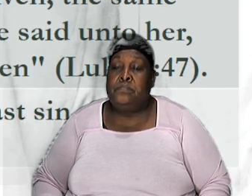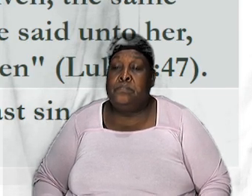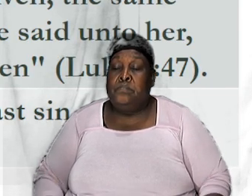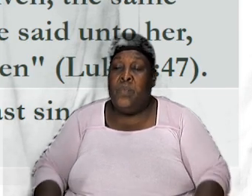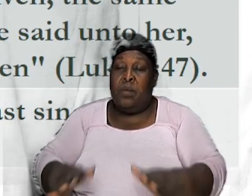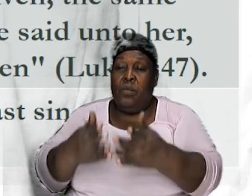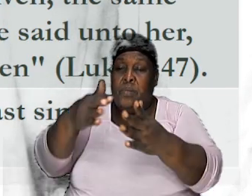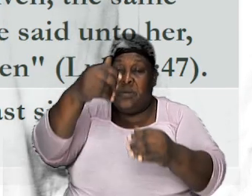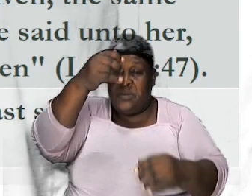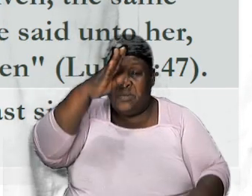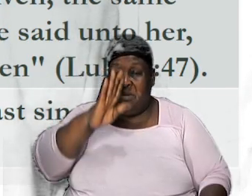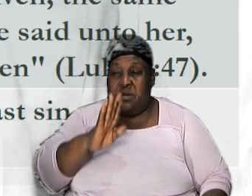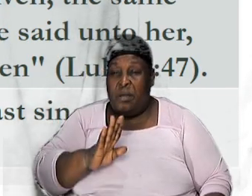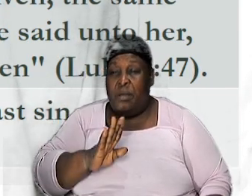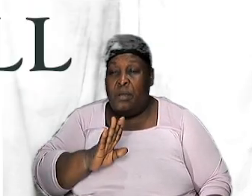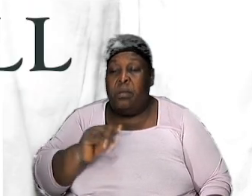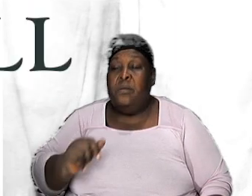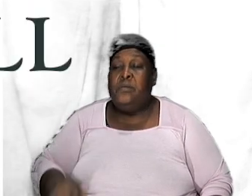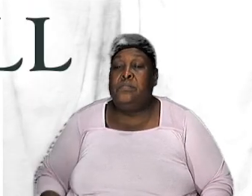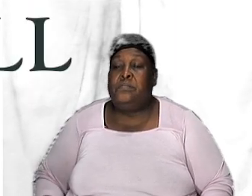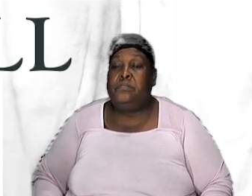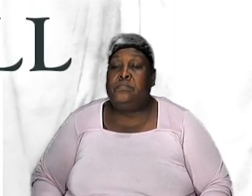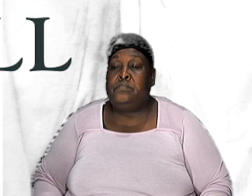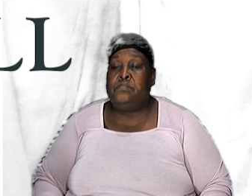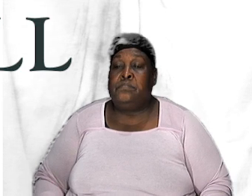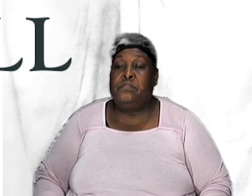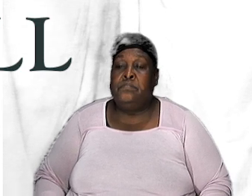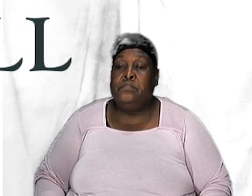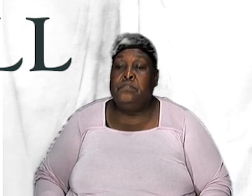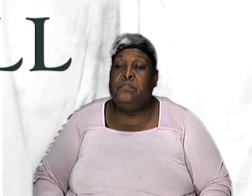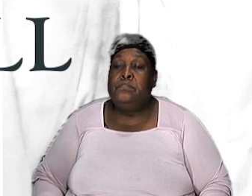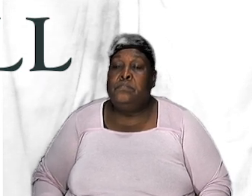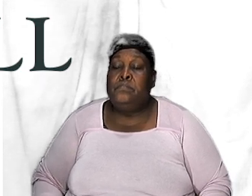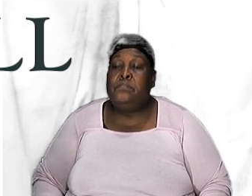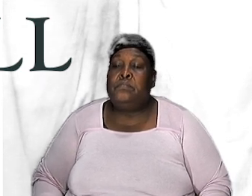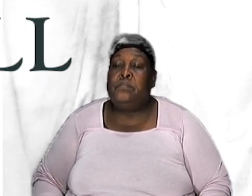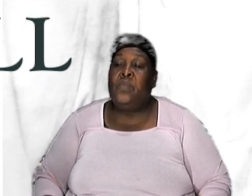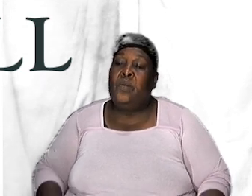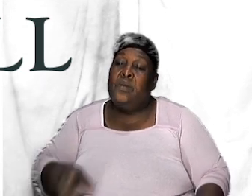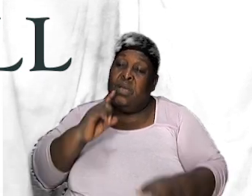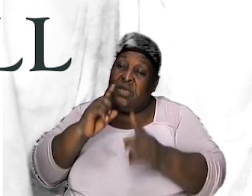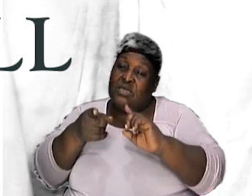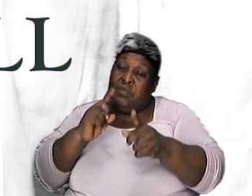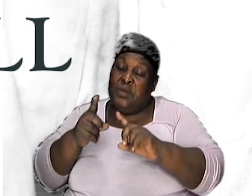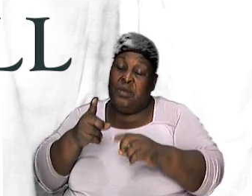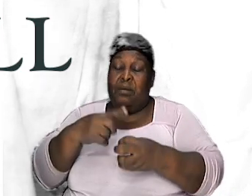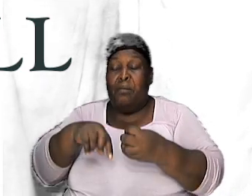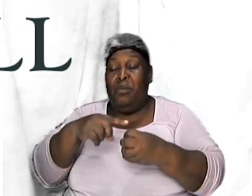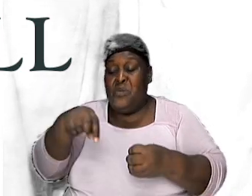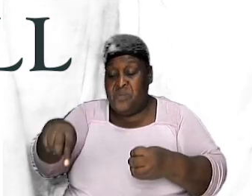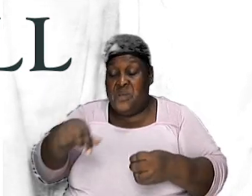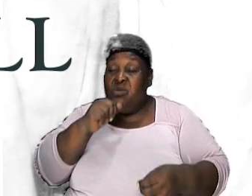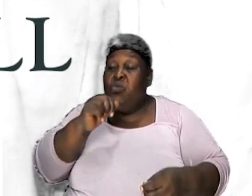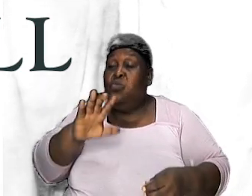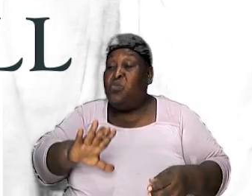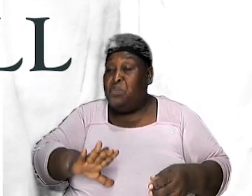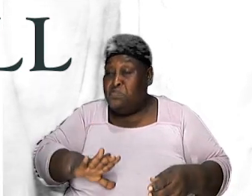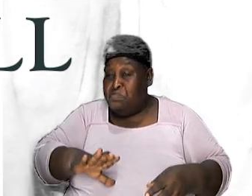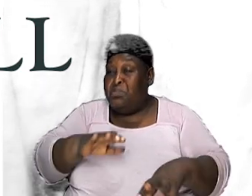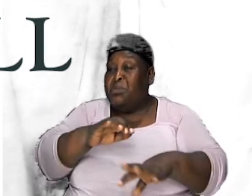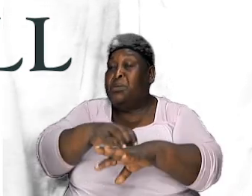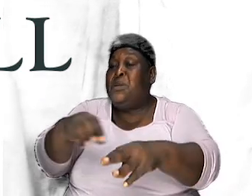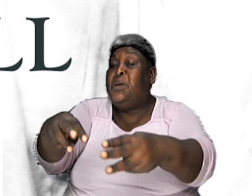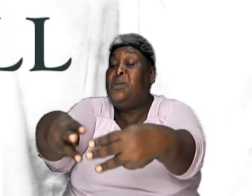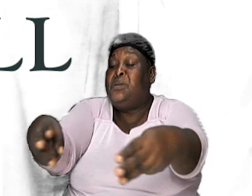Praise God. Praise God. So, right. So, we're going to be talking about this woman at the well. Amen. And